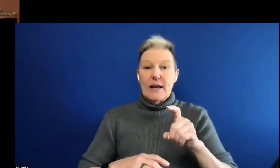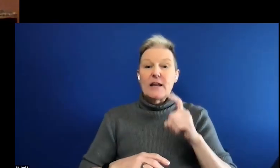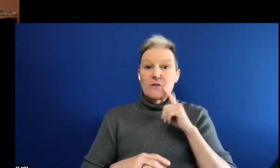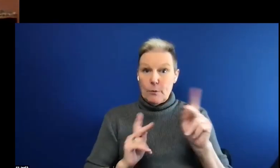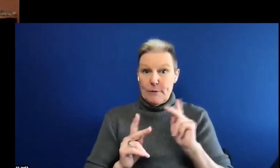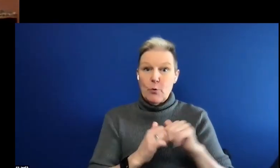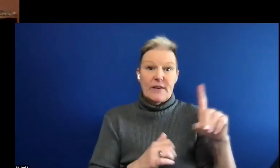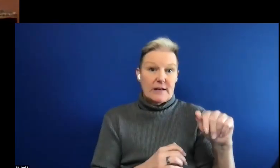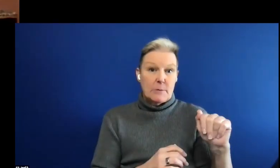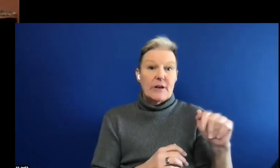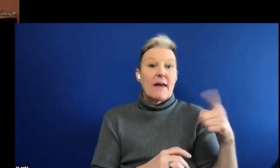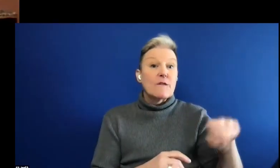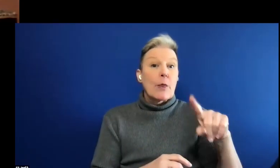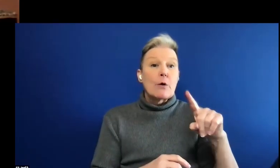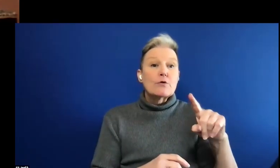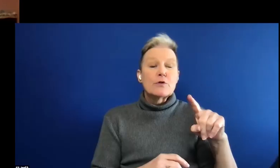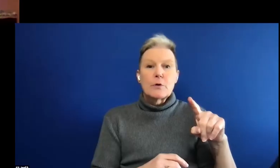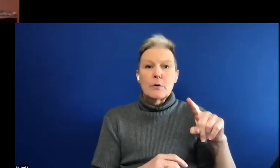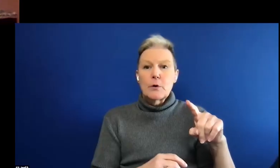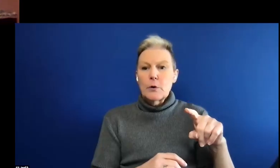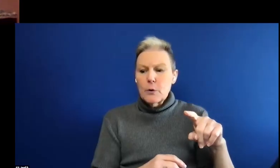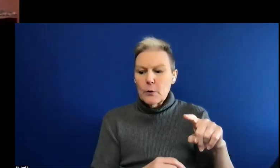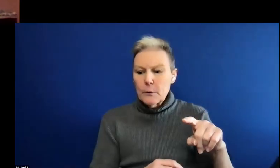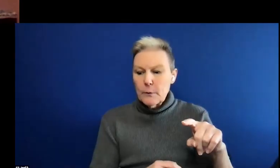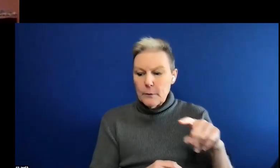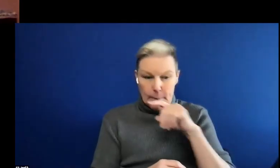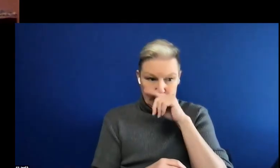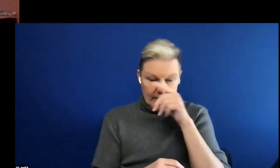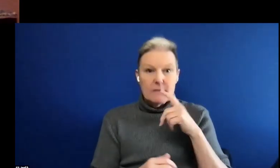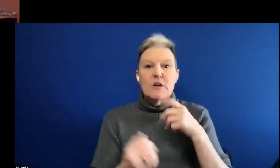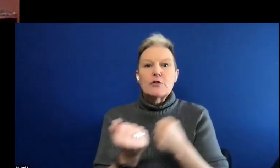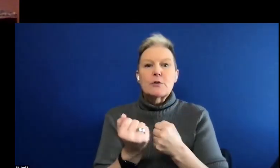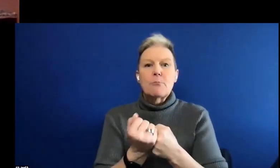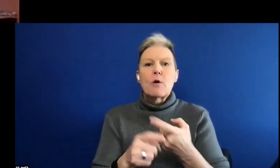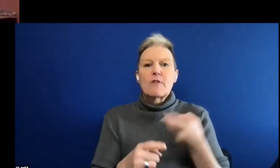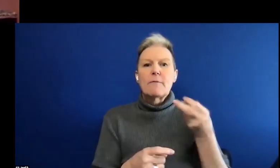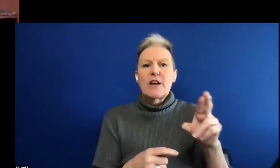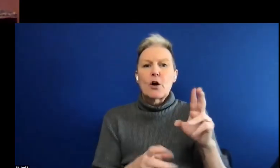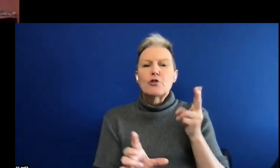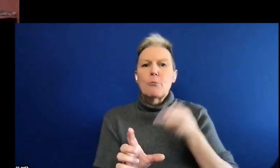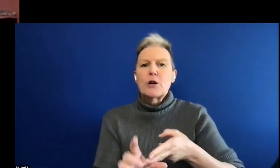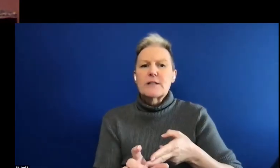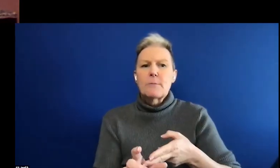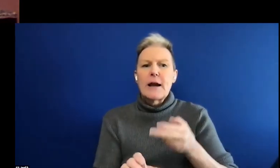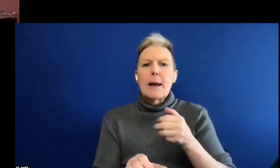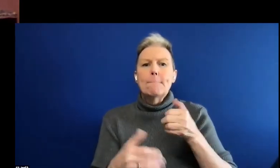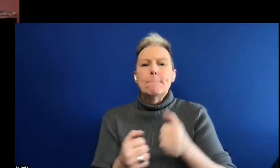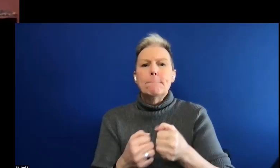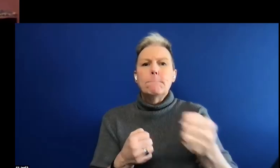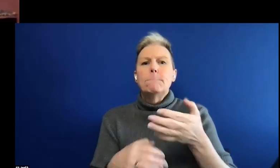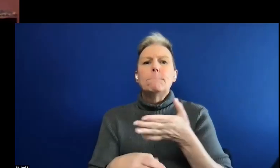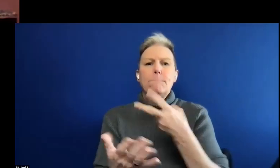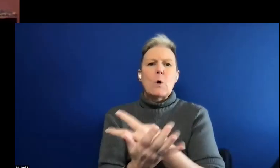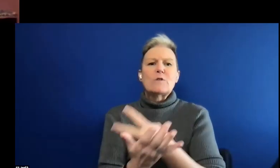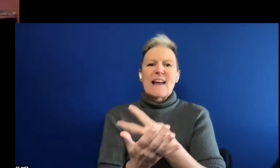and particularly for those with intellectual and developmental disabilities, is support from VR to participate in post-secondary education